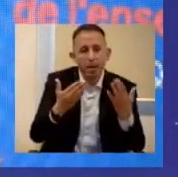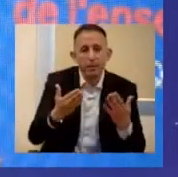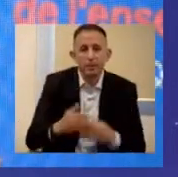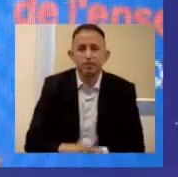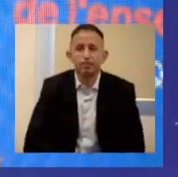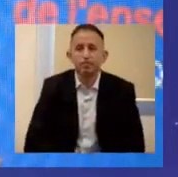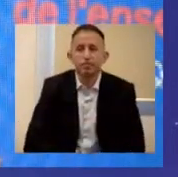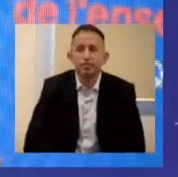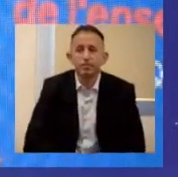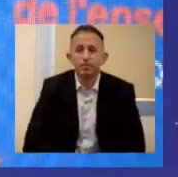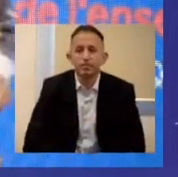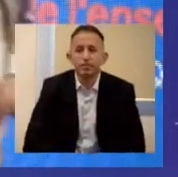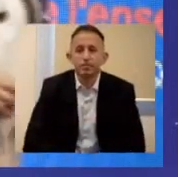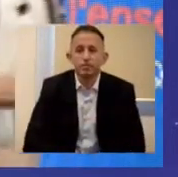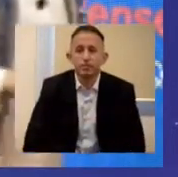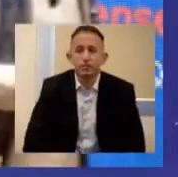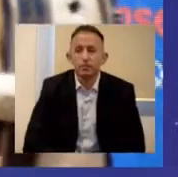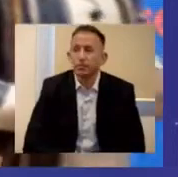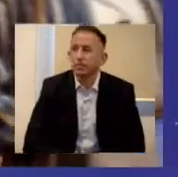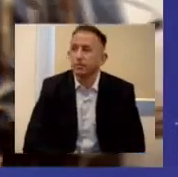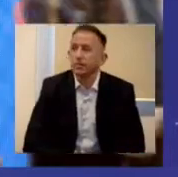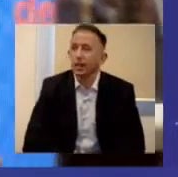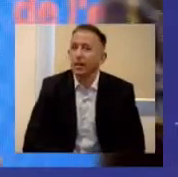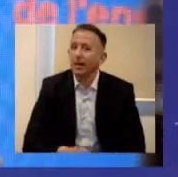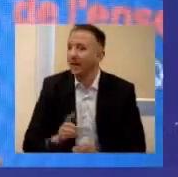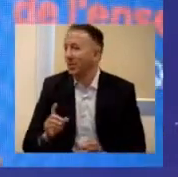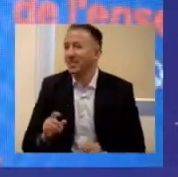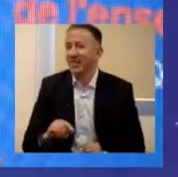more for the morning panels.